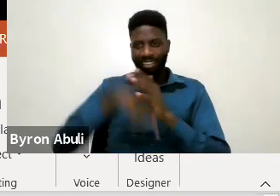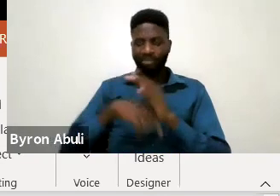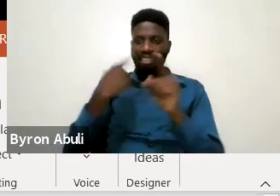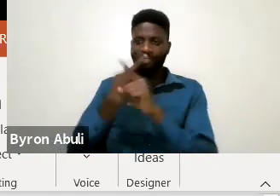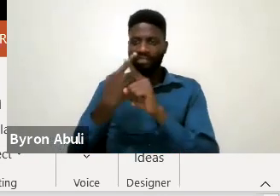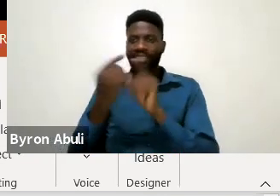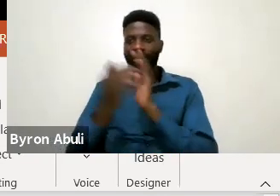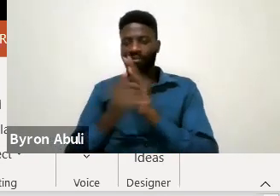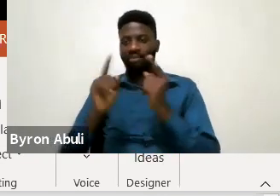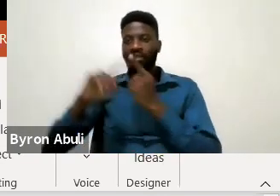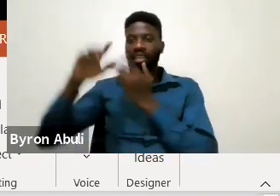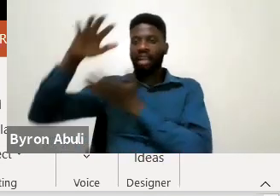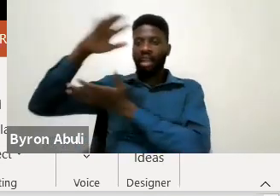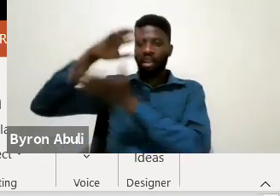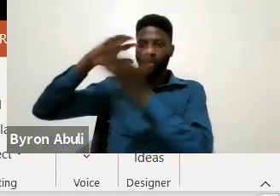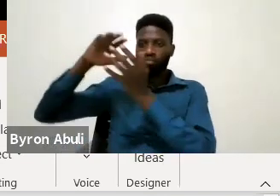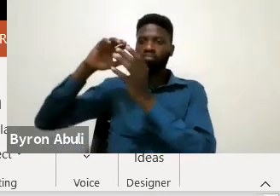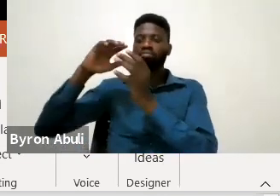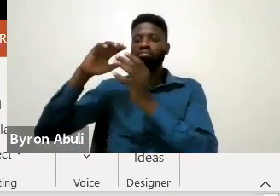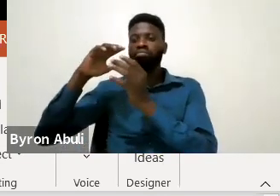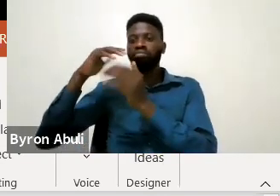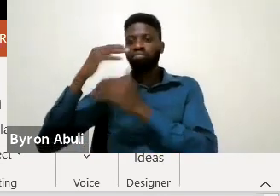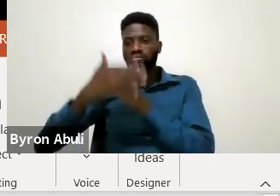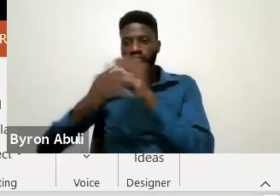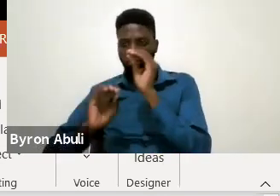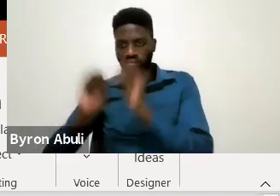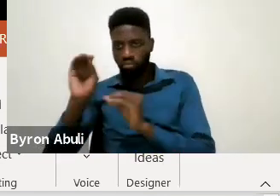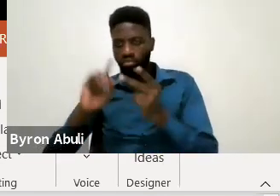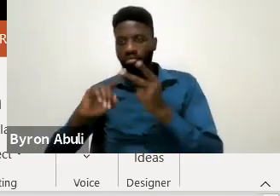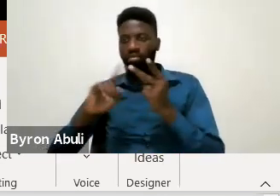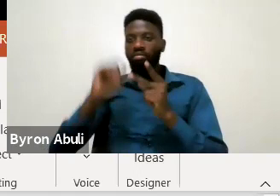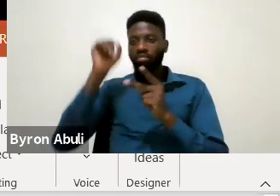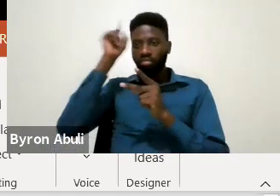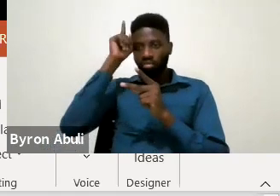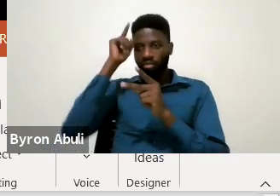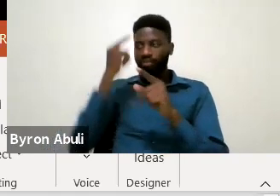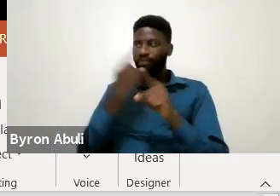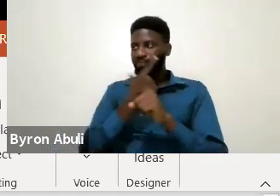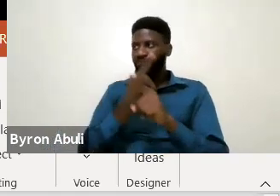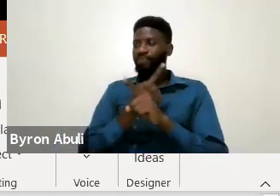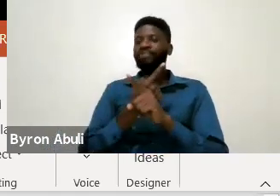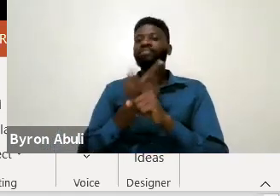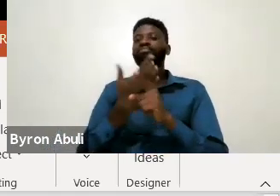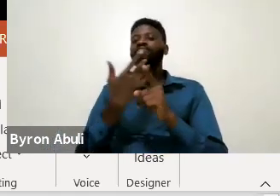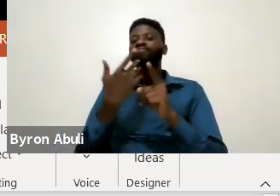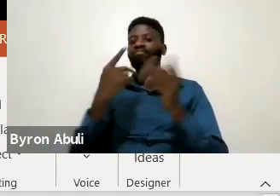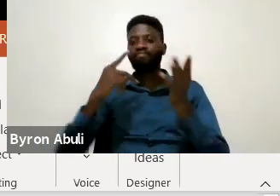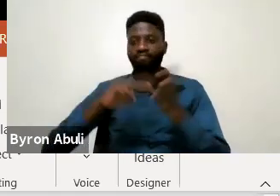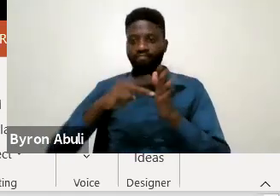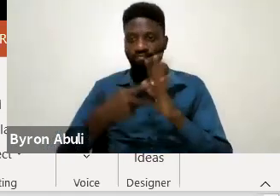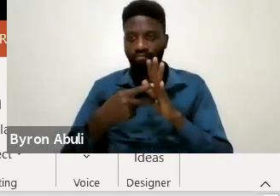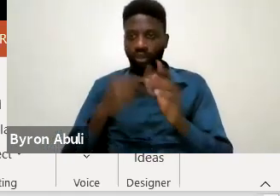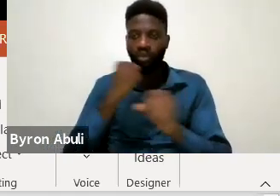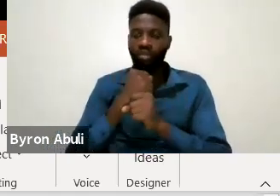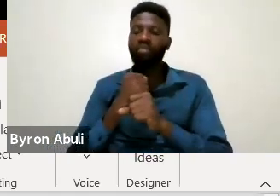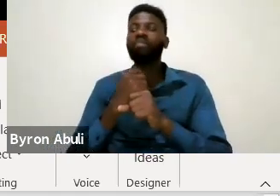computing, understanding business cases for whatever cases, projects you are working with. So let's